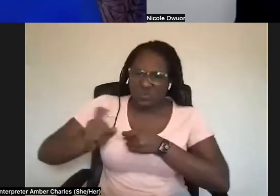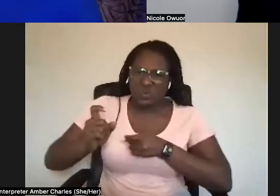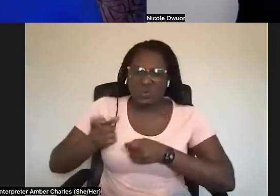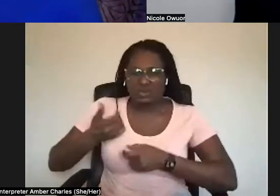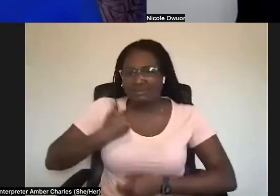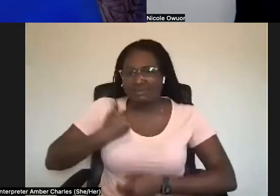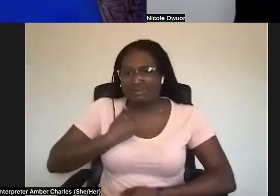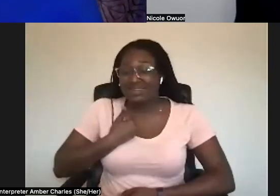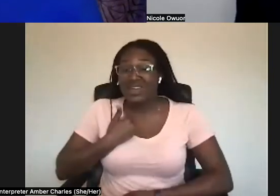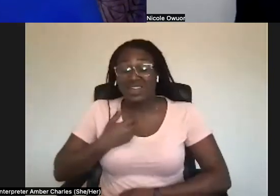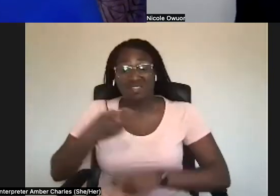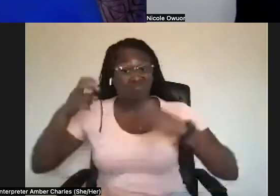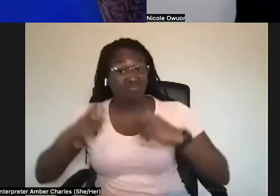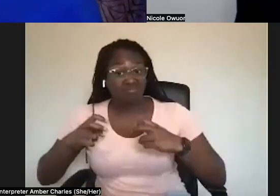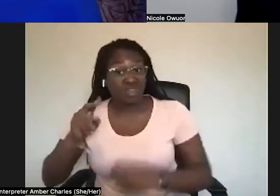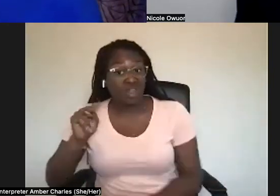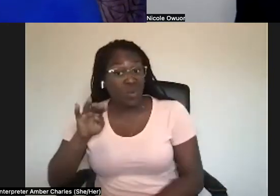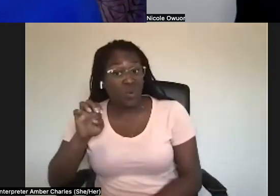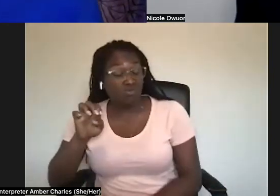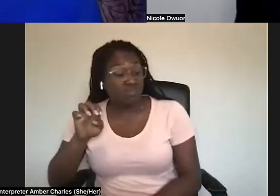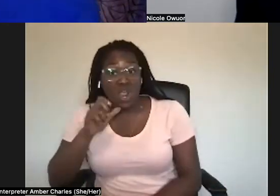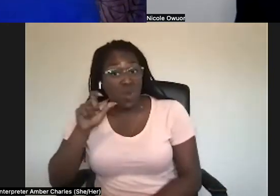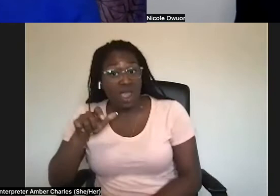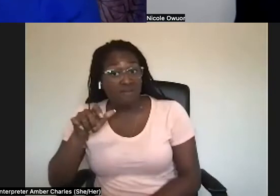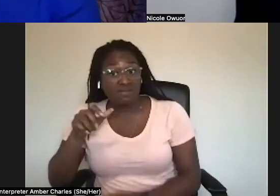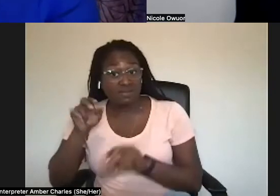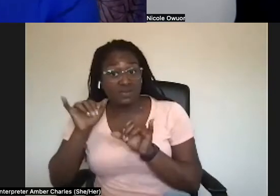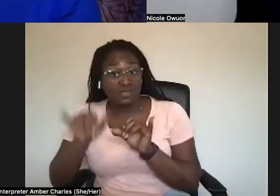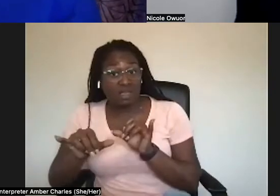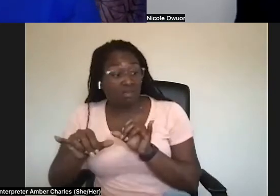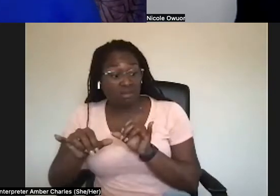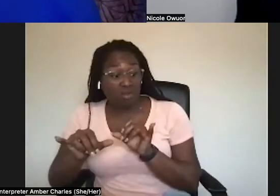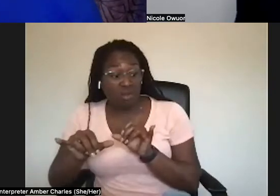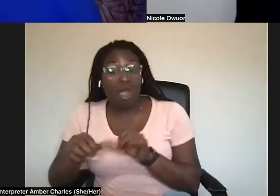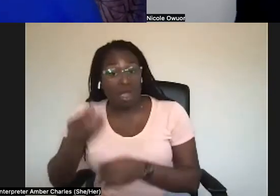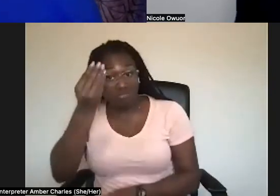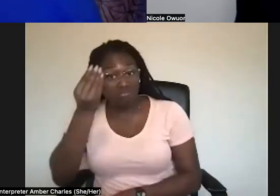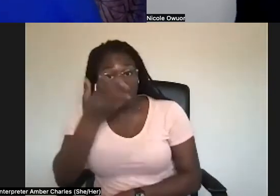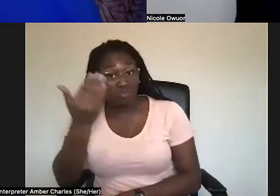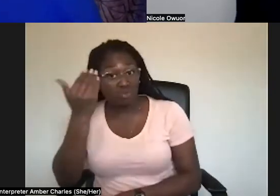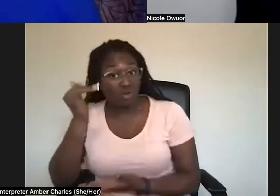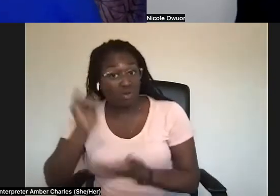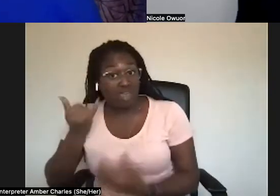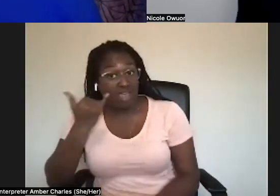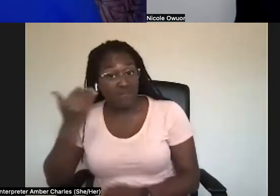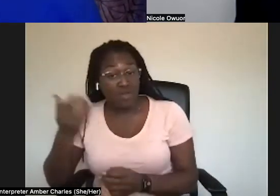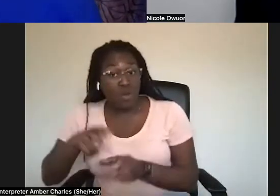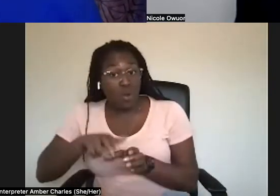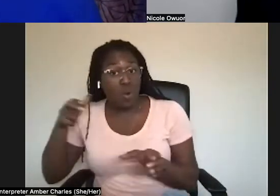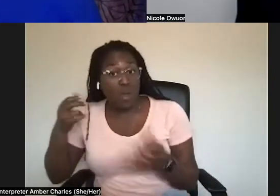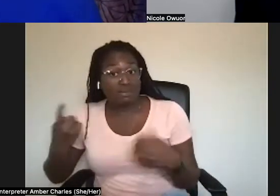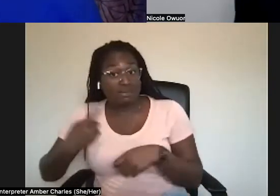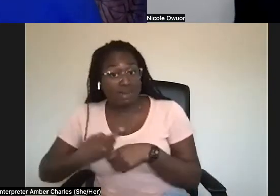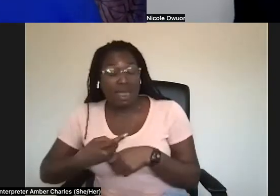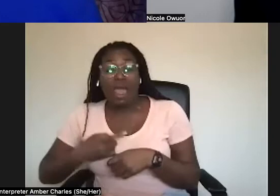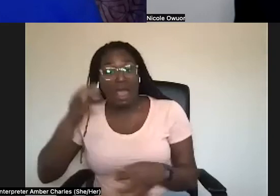you know, you ain't gotta be here. And I really want you to know that. And if that means that you quit today, I have faith in you that you'll